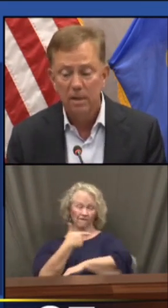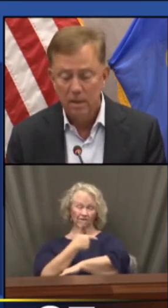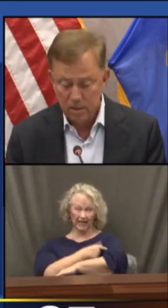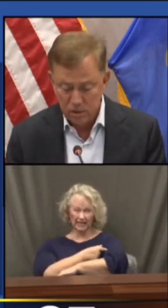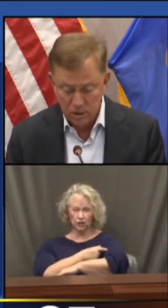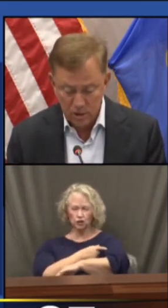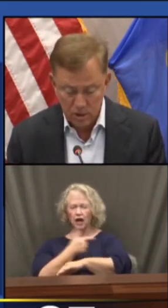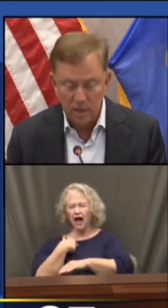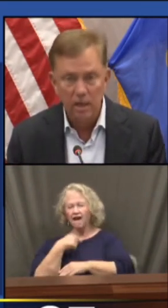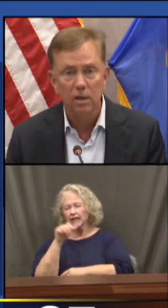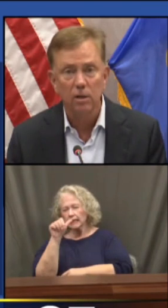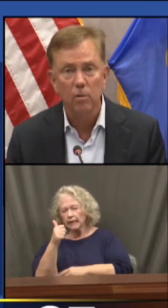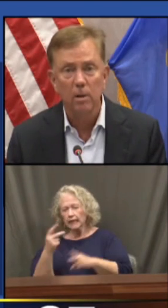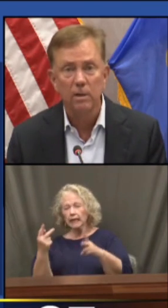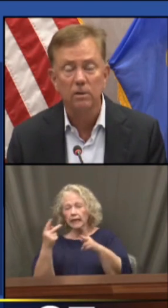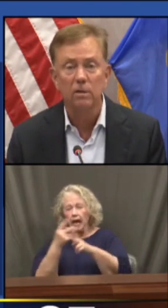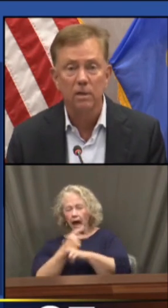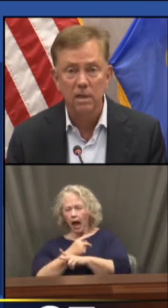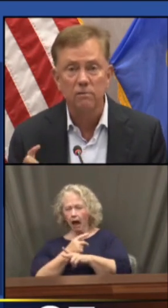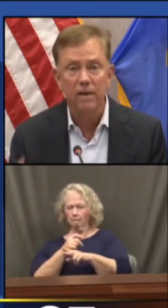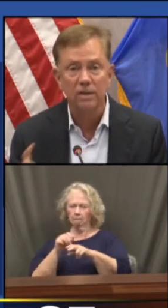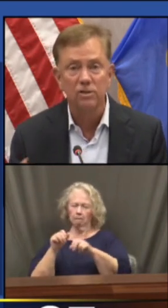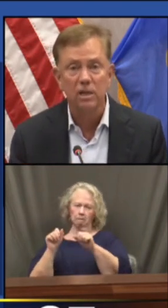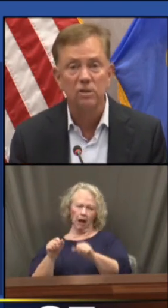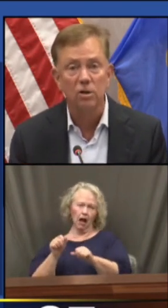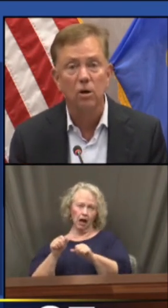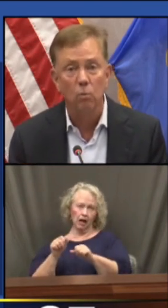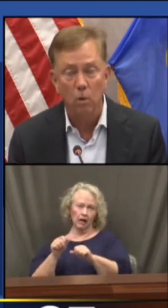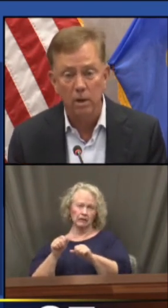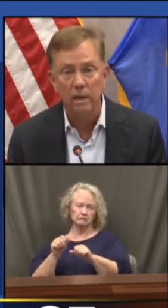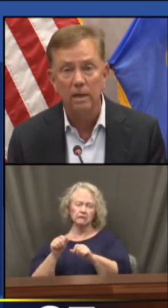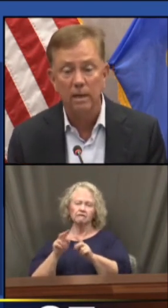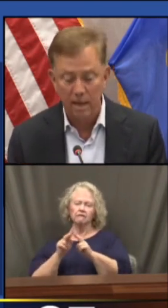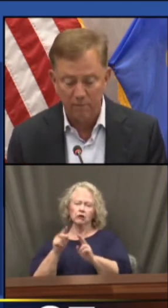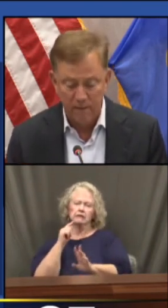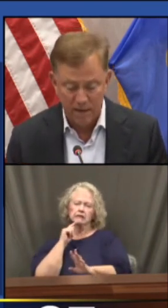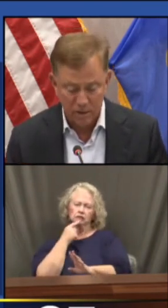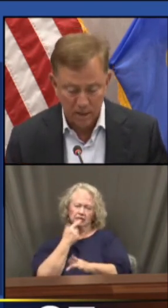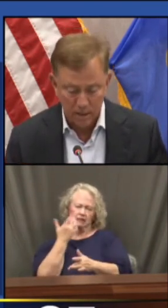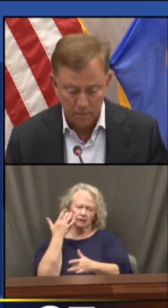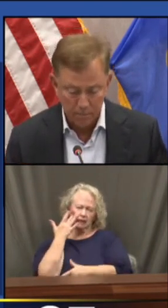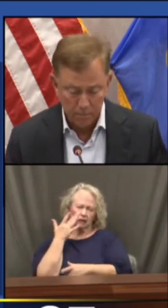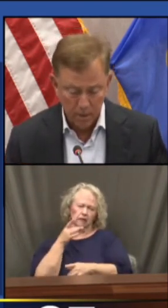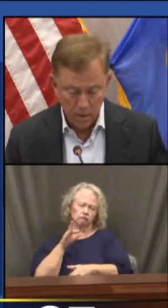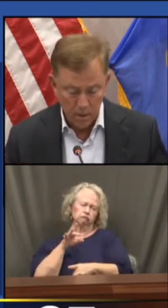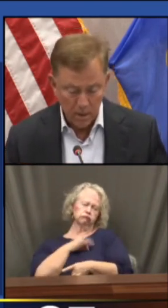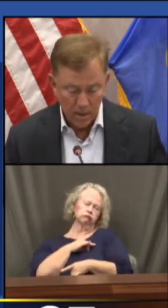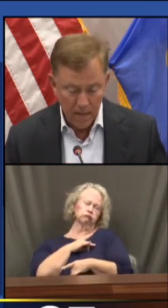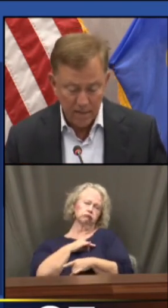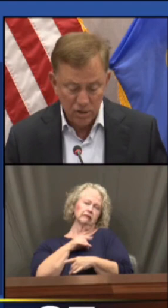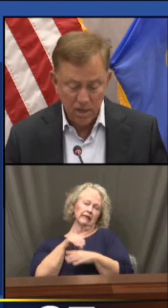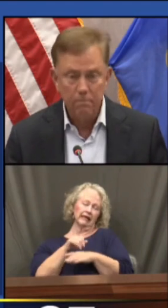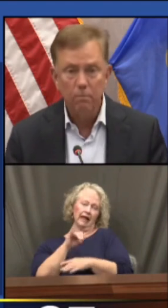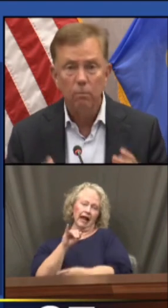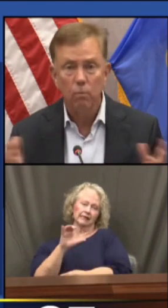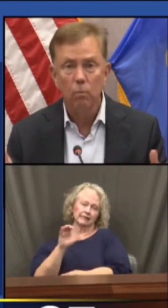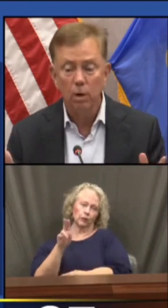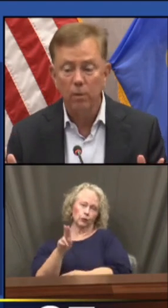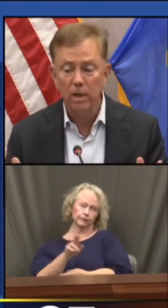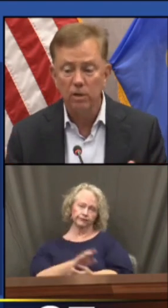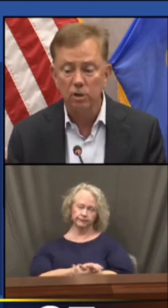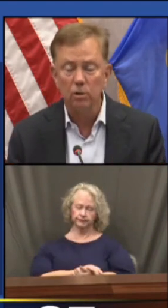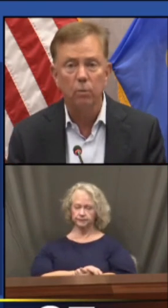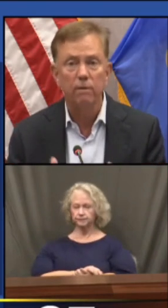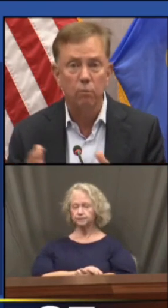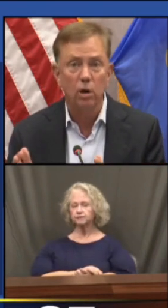times. This is just yet another reminder, these vaccines are working. Get vaccinated. That said, what